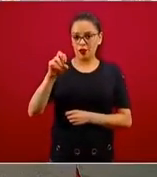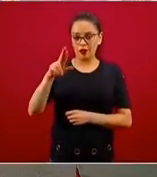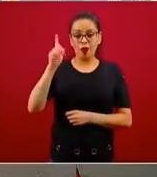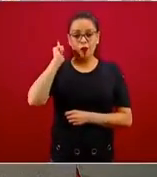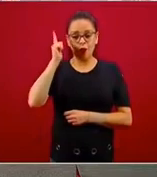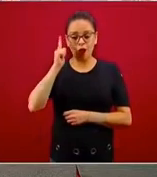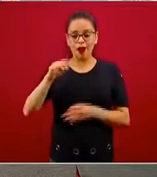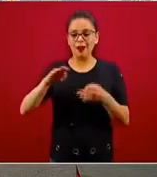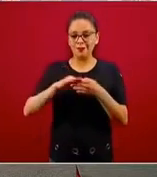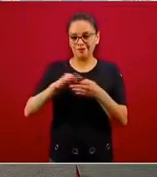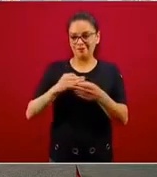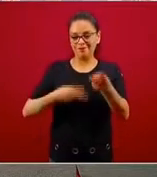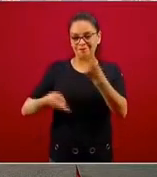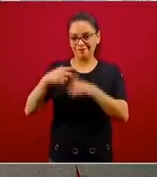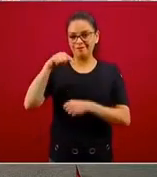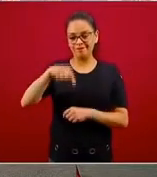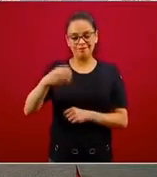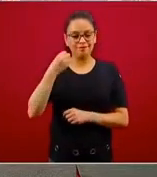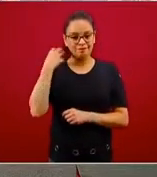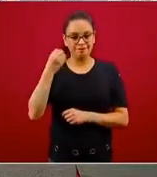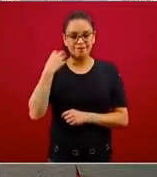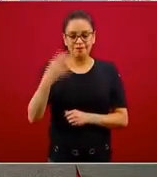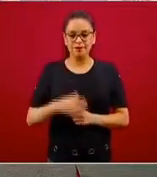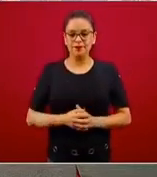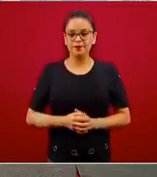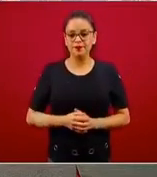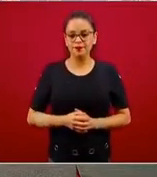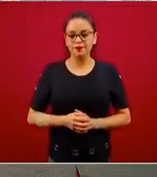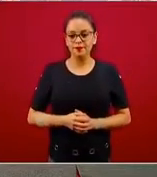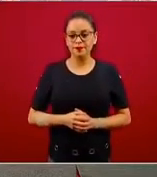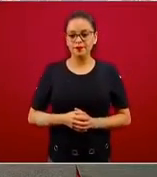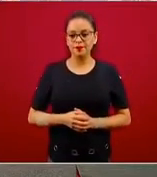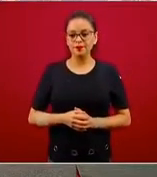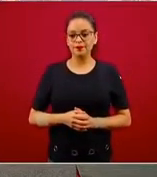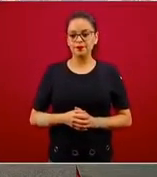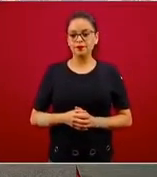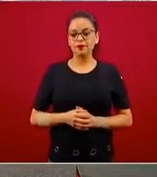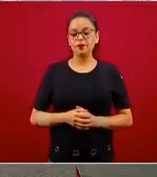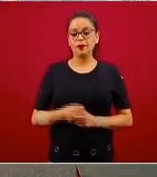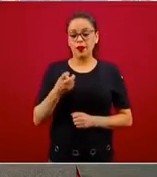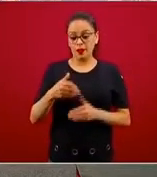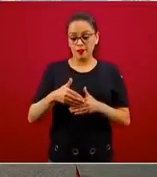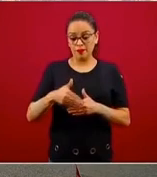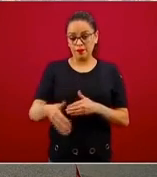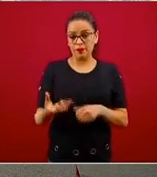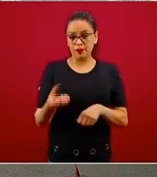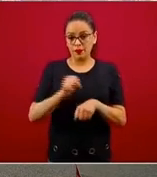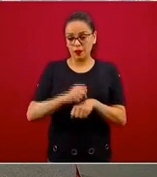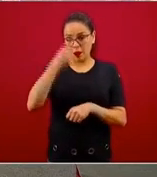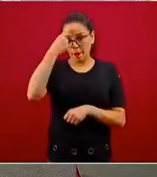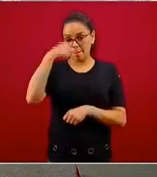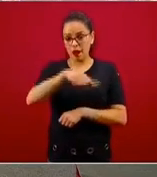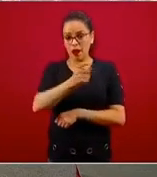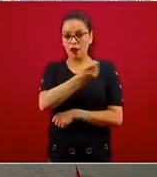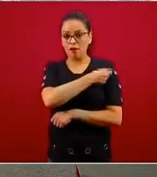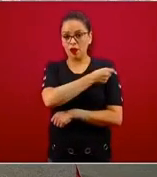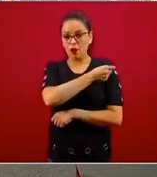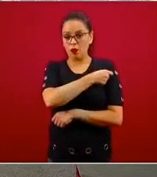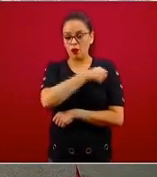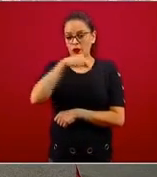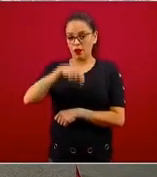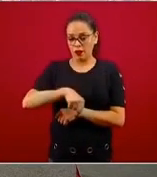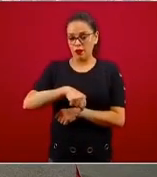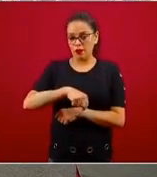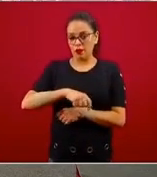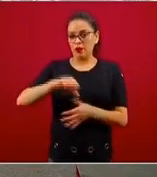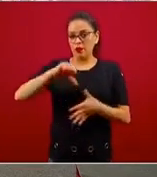you más in our seguido. meetings. I hope you can be here more Con often. respecto a la semana de vacunación que se está presentando In en las terms Américas, of existe la what's going reflexión on de in qué